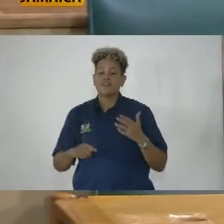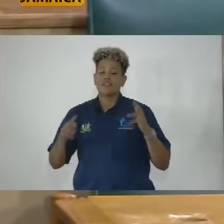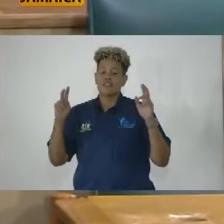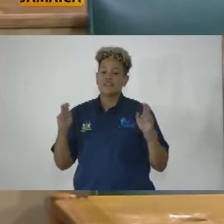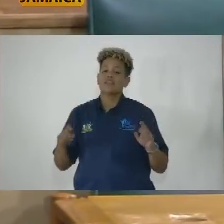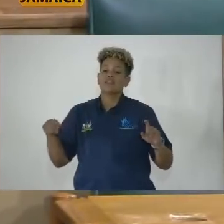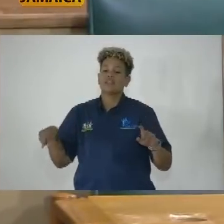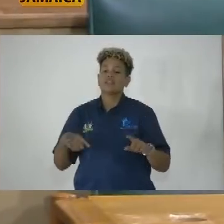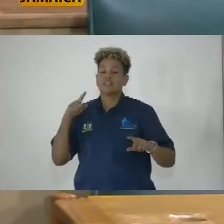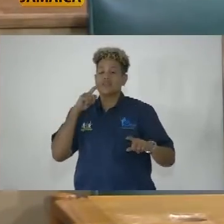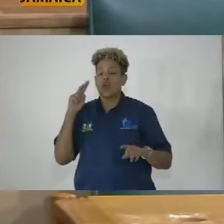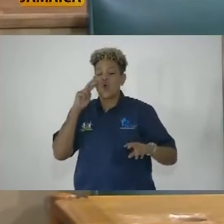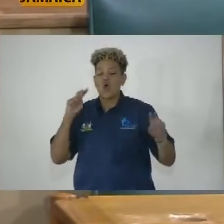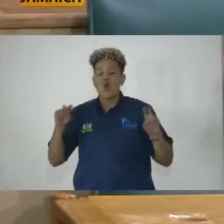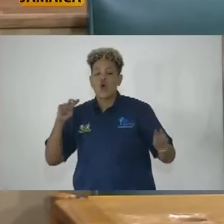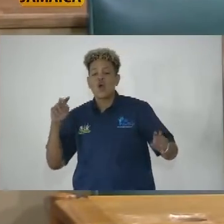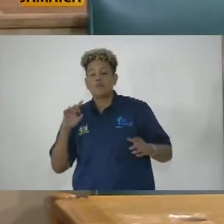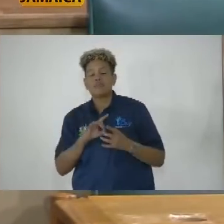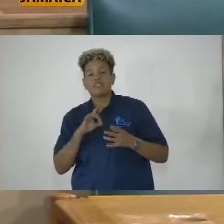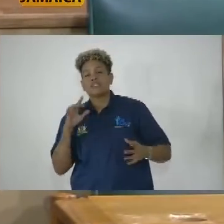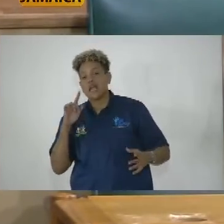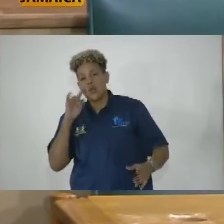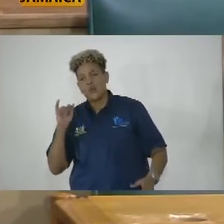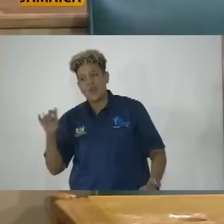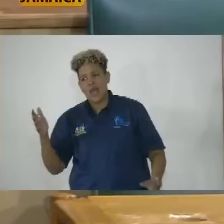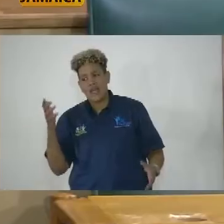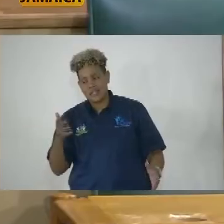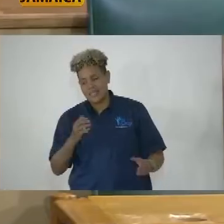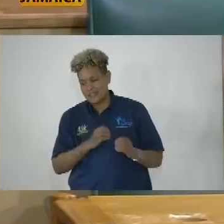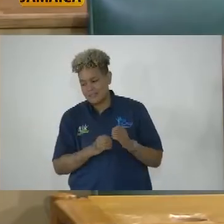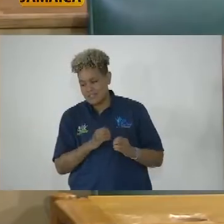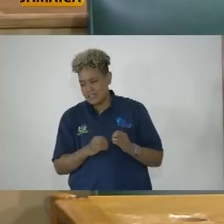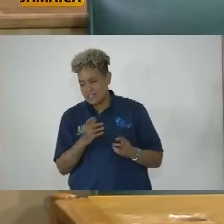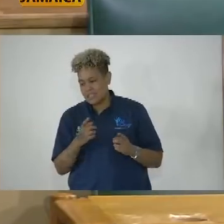are observers, detached and impotent to fix it.